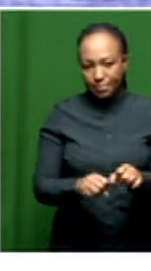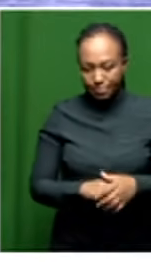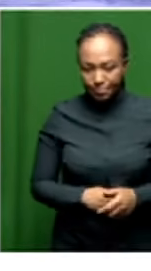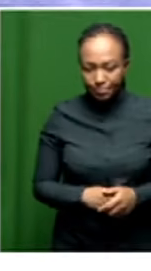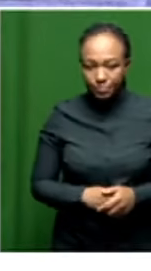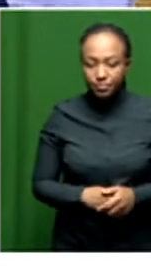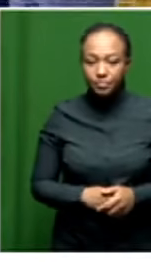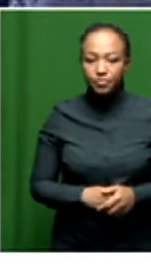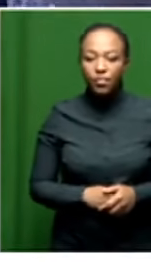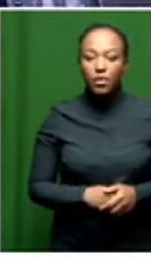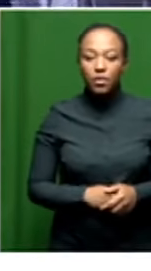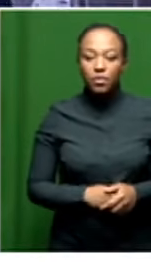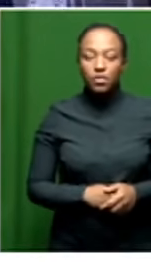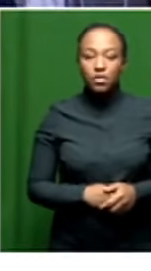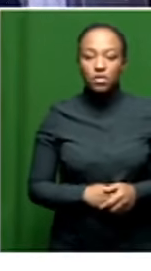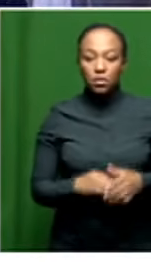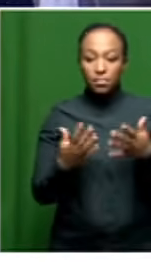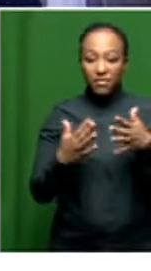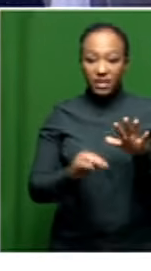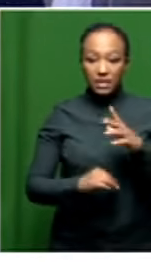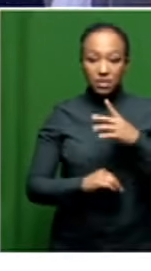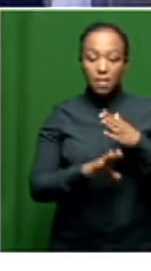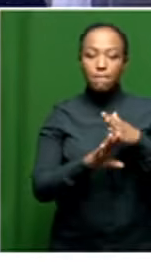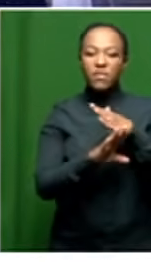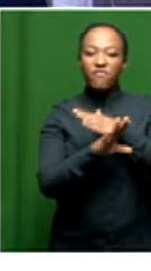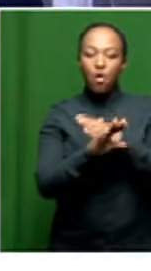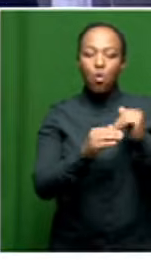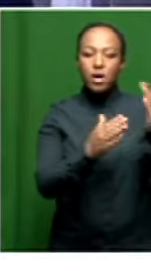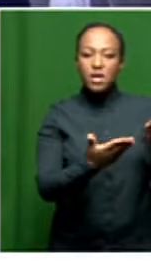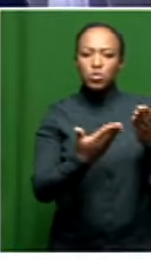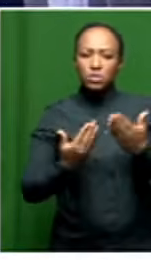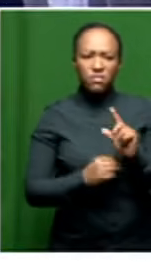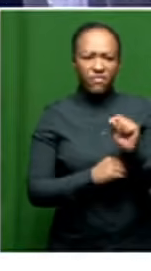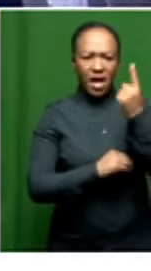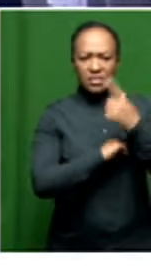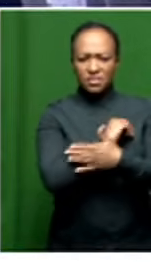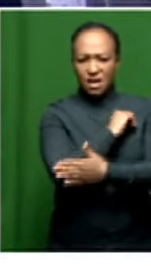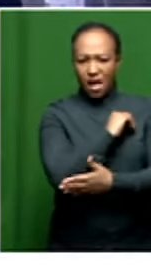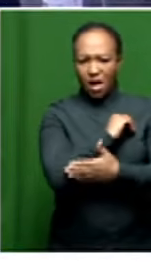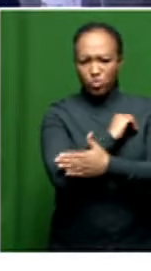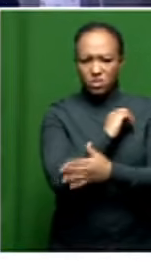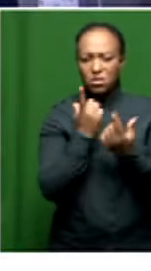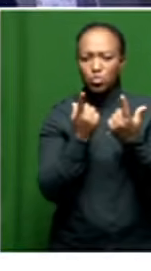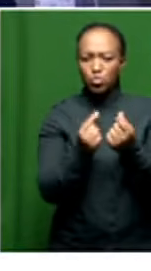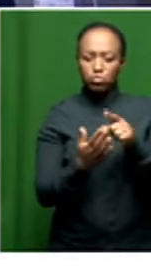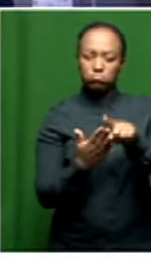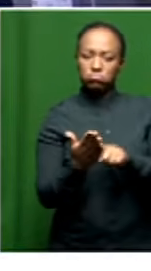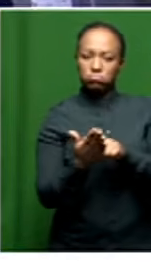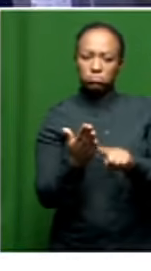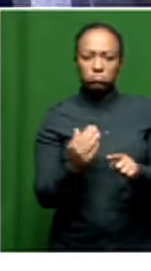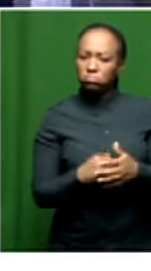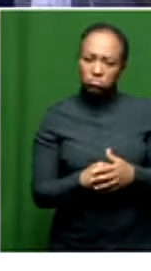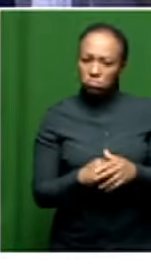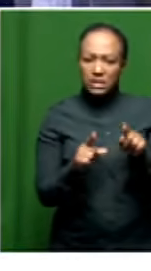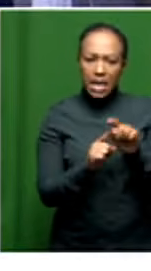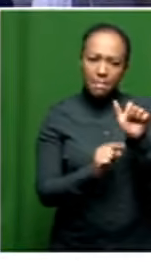mean, this is obviously, as I mentioned in my introduction, we're not the first country to be holding elections during this pandemic. A lot of